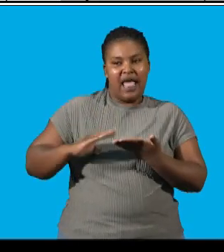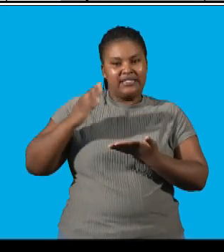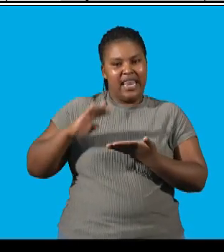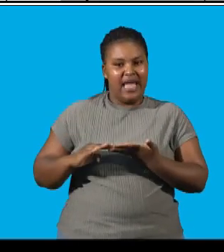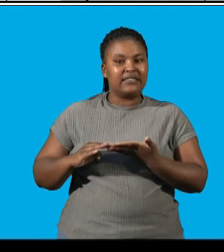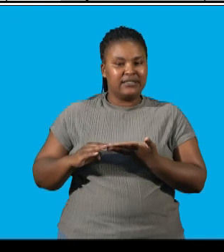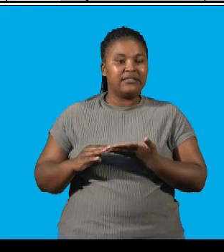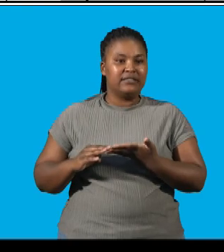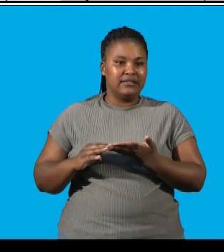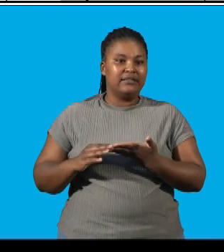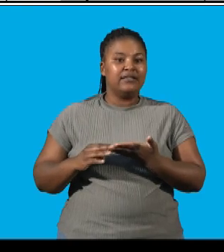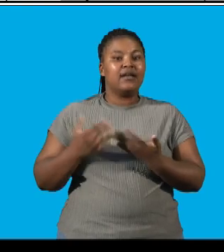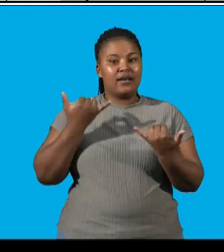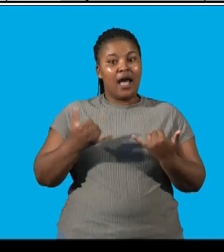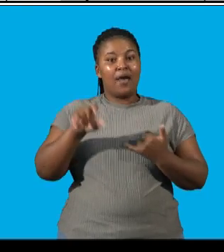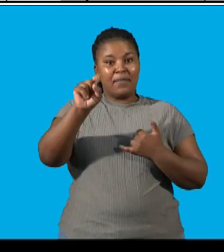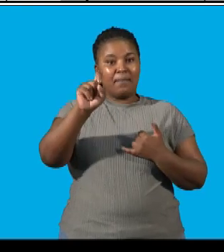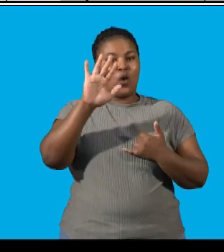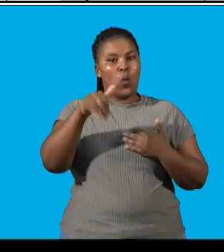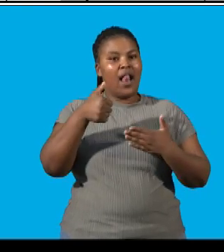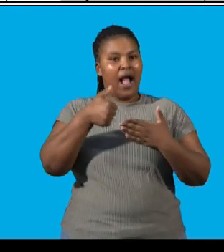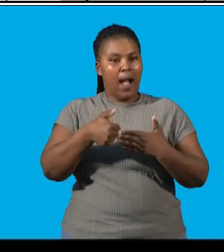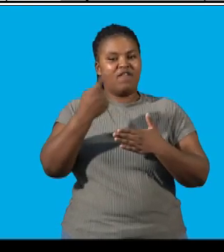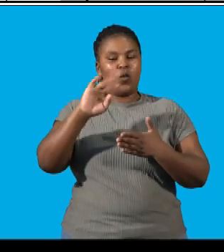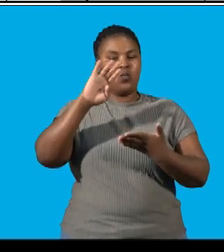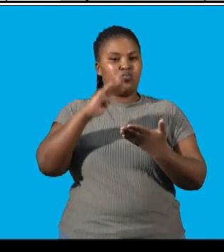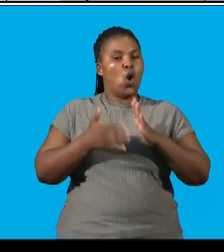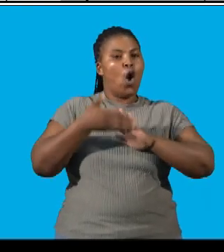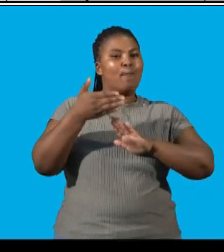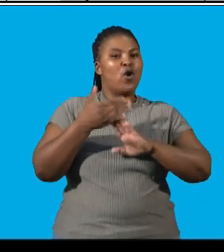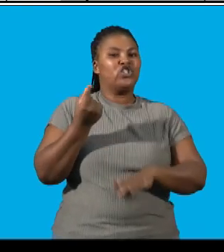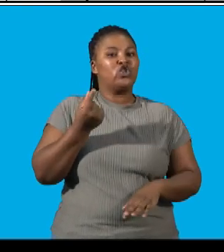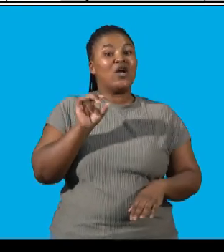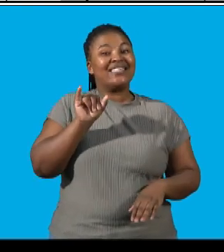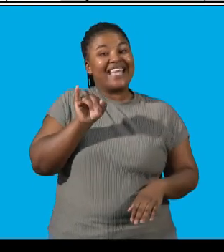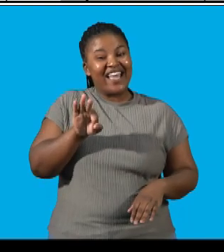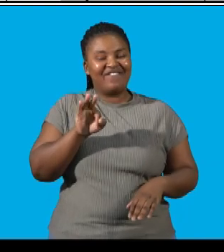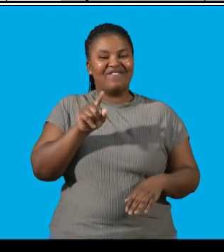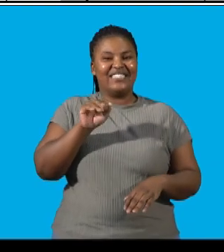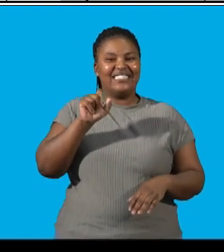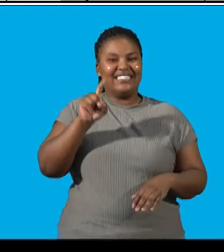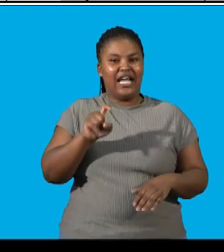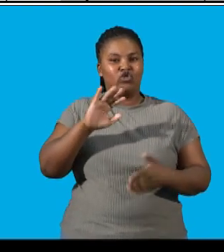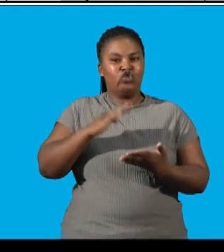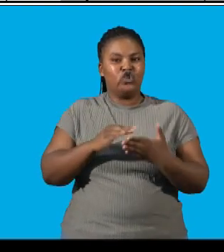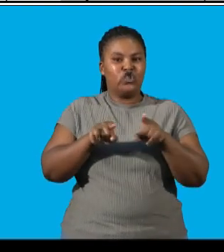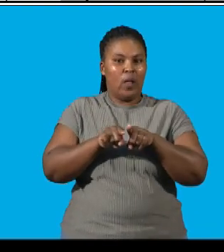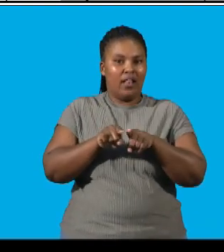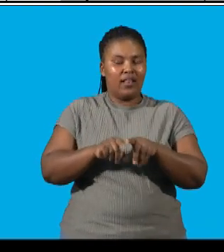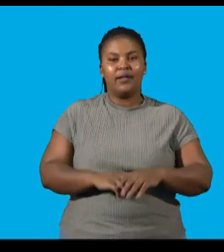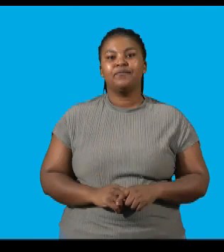for them. So that is going to reduce operational costs if the tax is reduced as well.